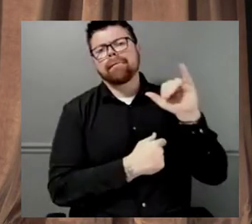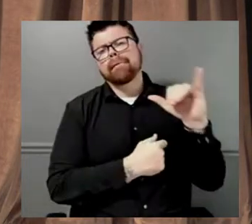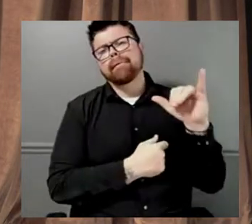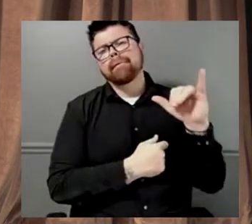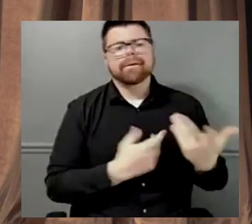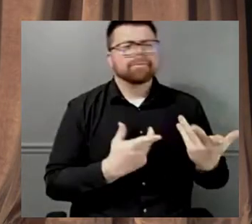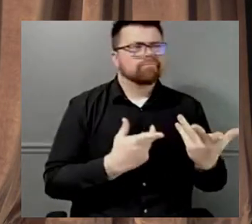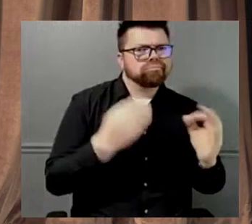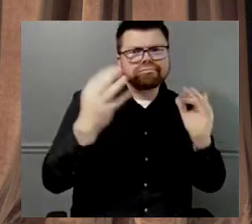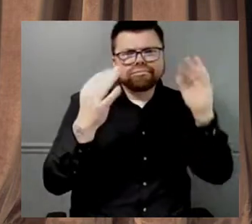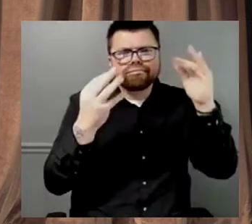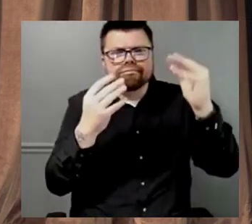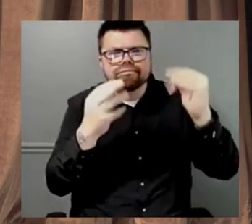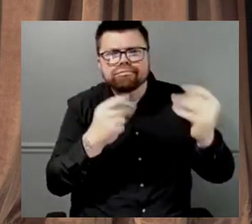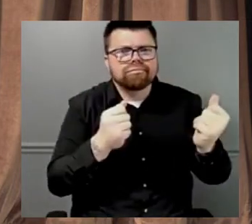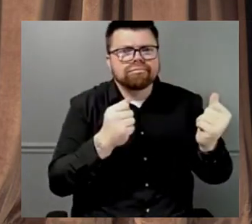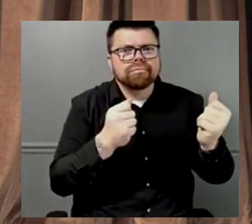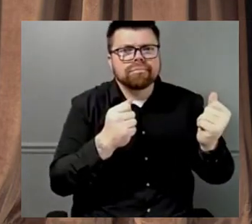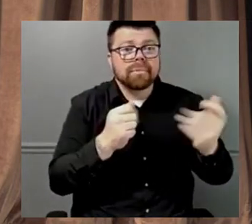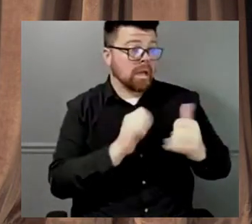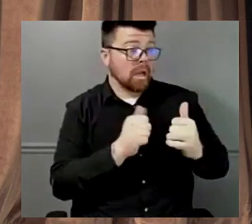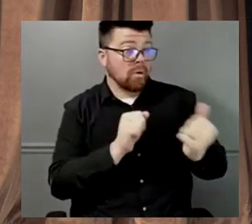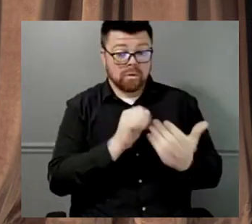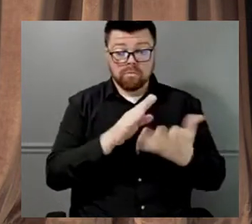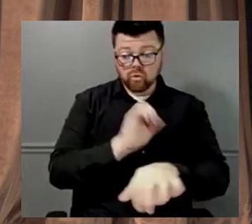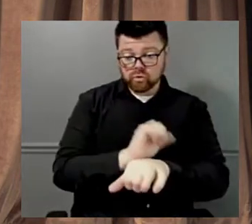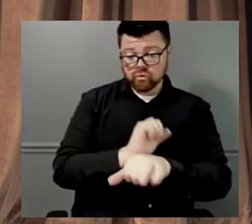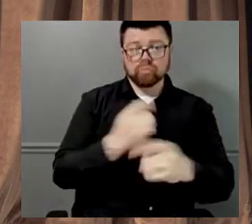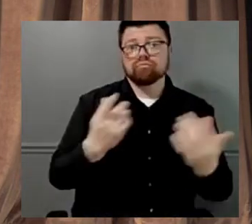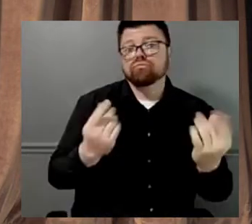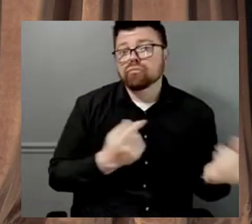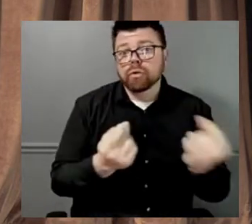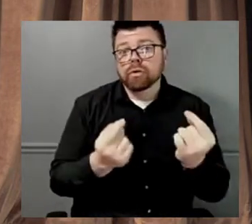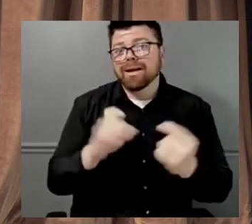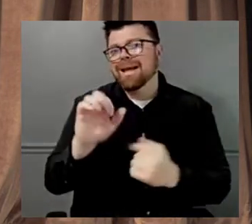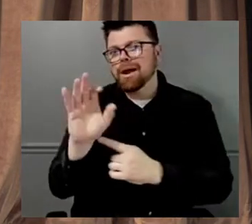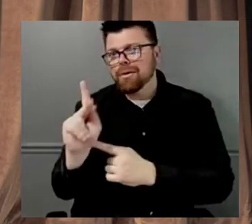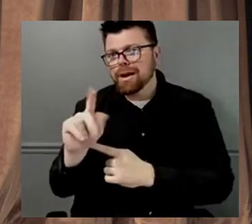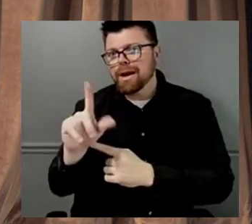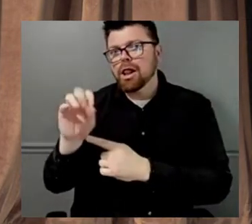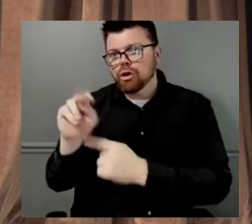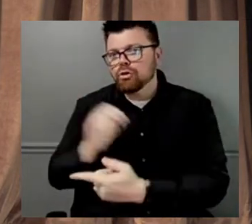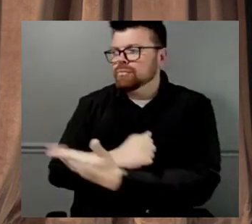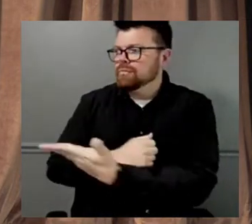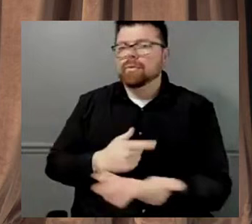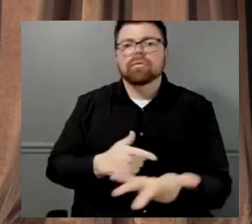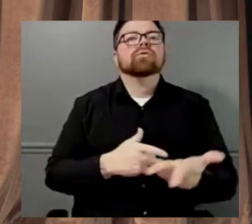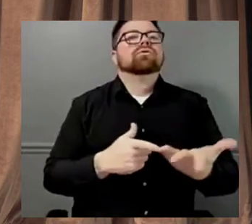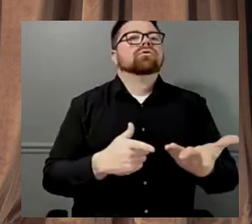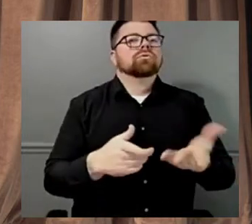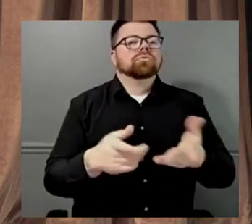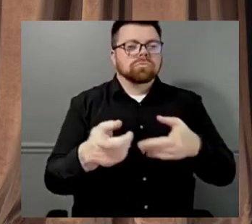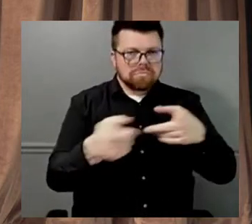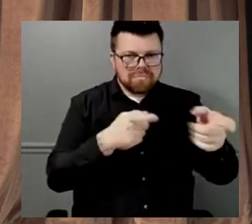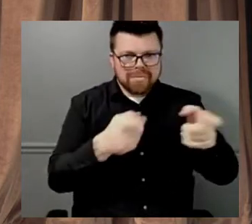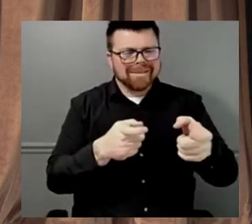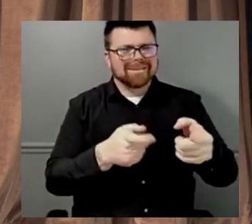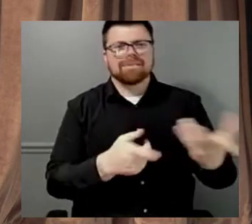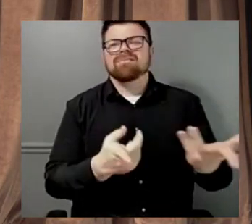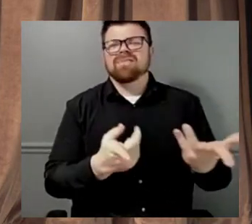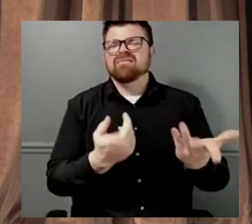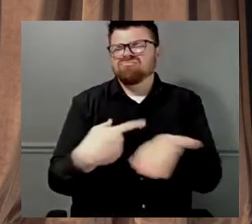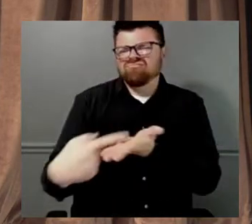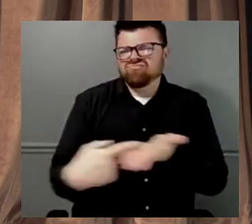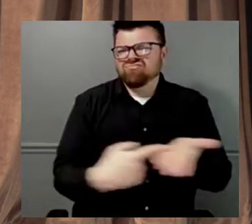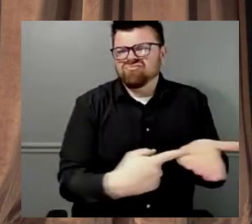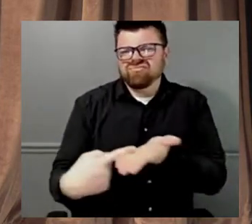and how they think about the work that they do. And of course, I want to thank Eric Liu for moderating this thought-provoking conversation, and also for bringing up Sandra